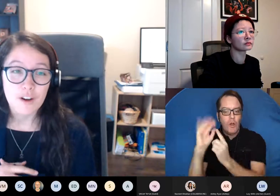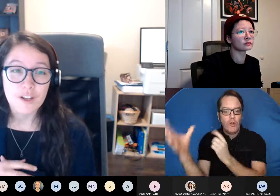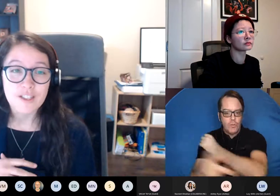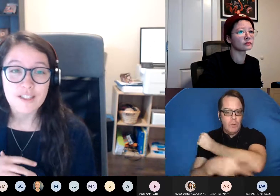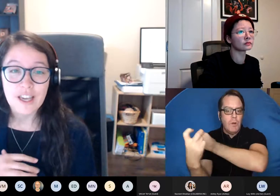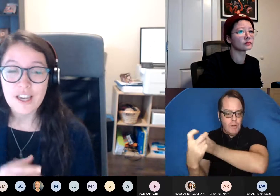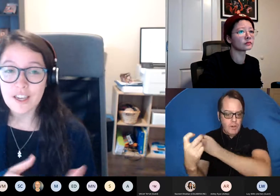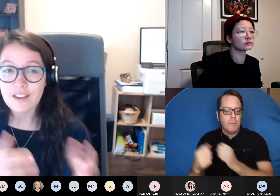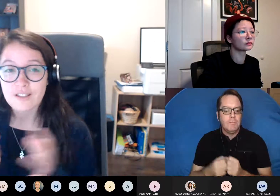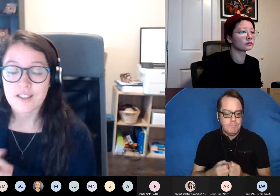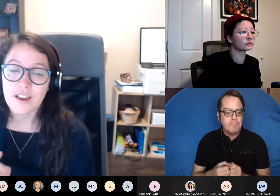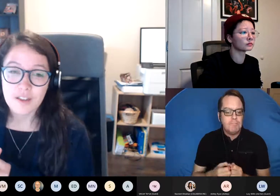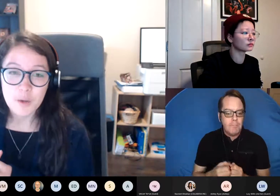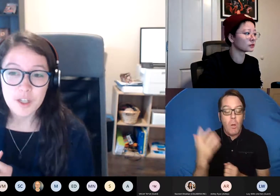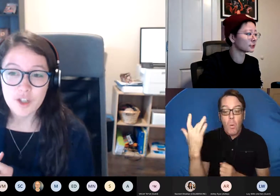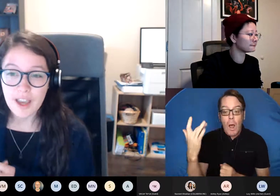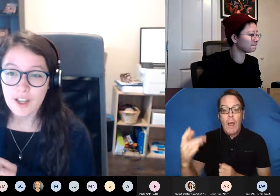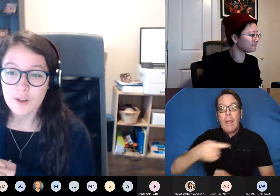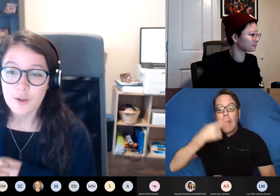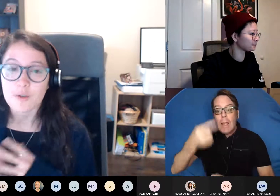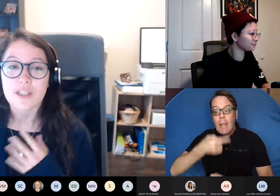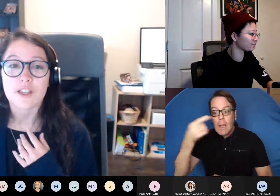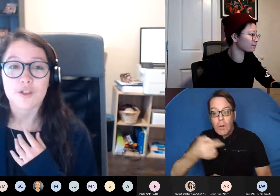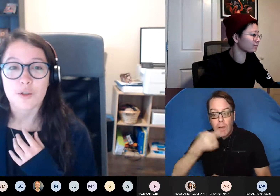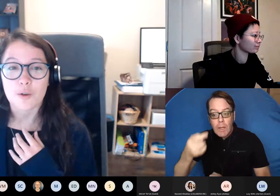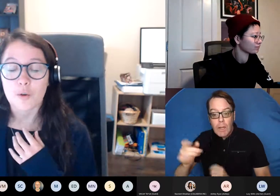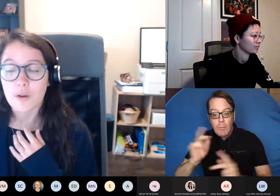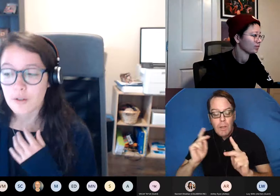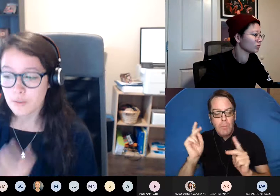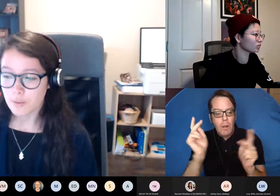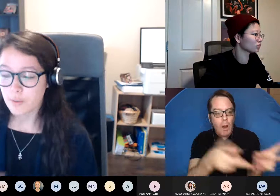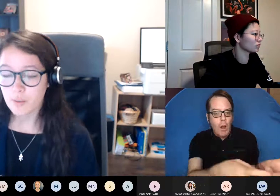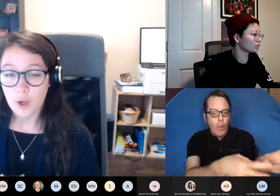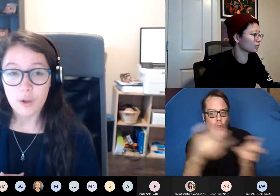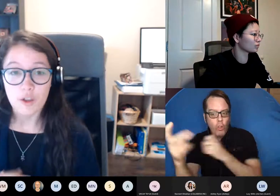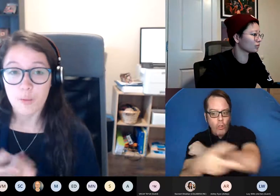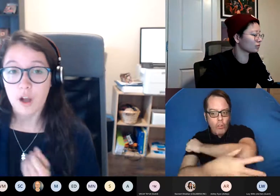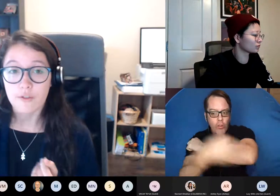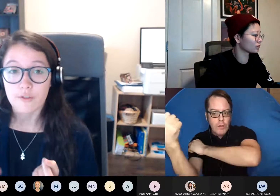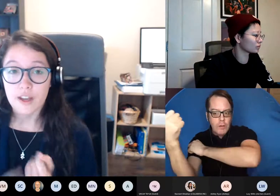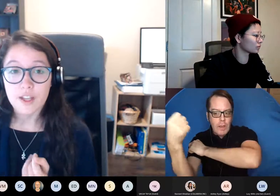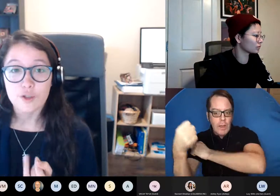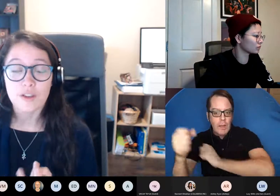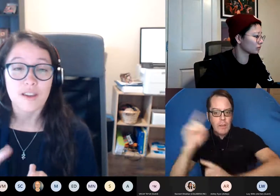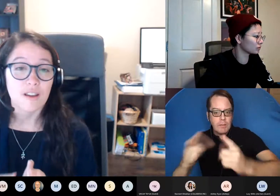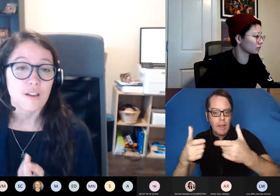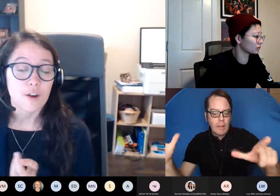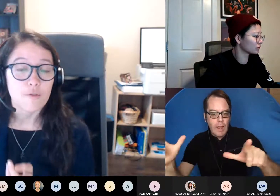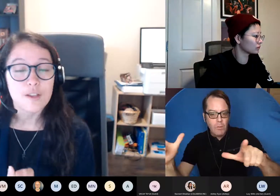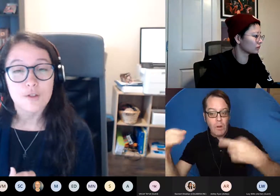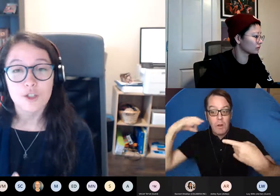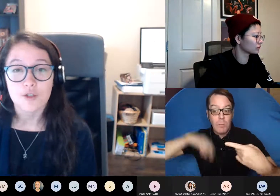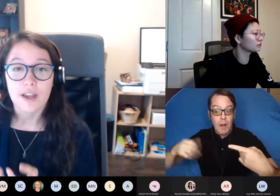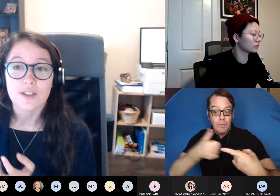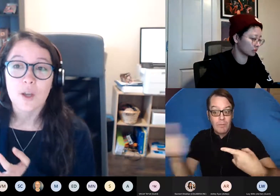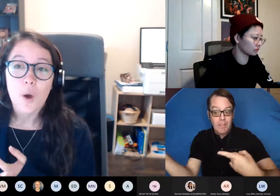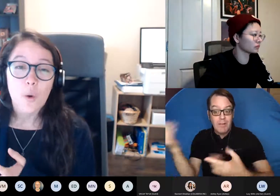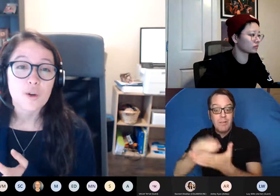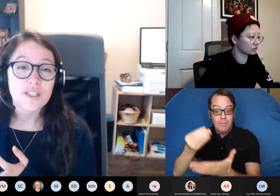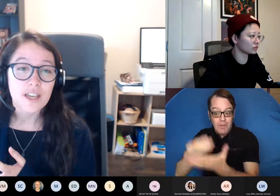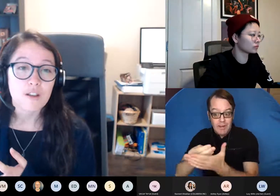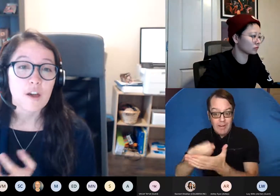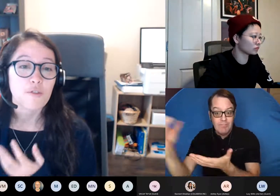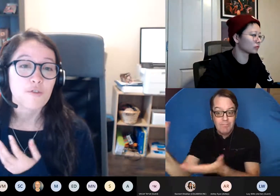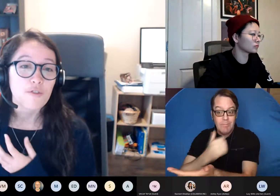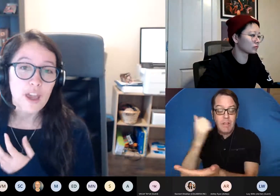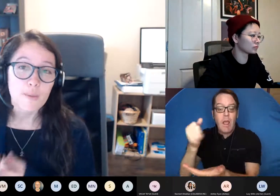people are taking sign language and using it to, either profit financially, get a lot of research grants,